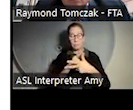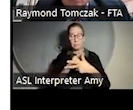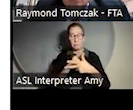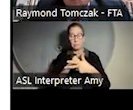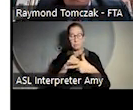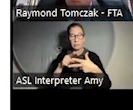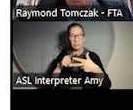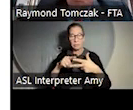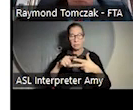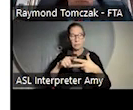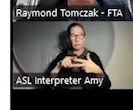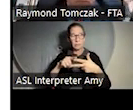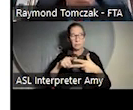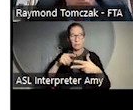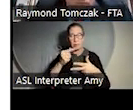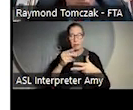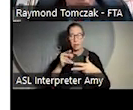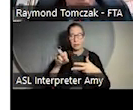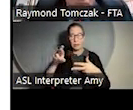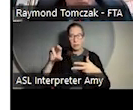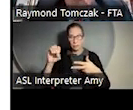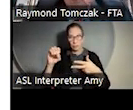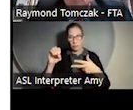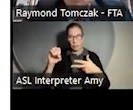Is Gennaro Jaramillo with us?